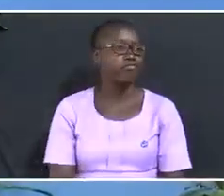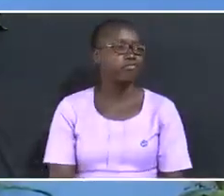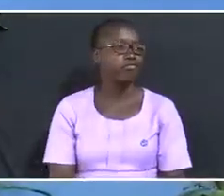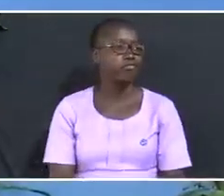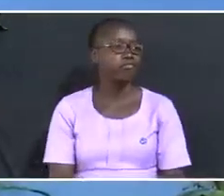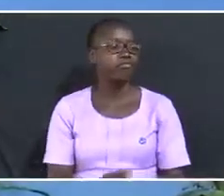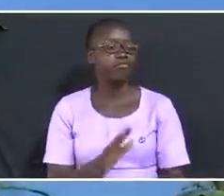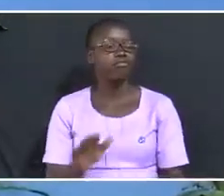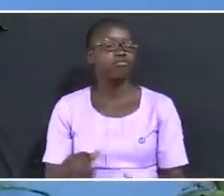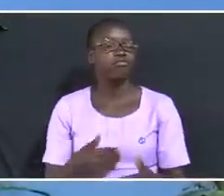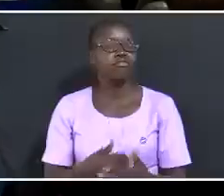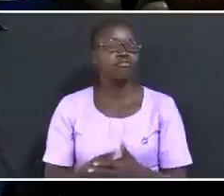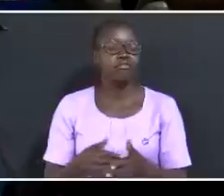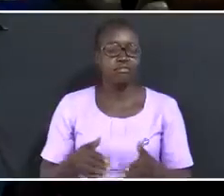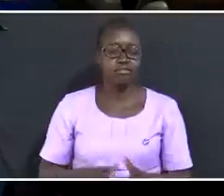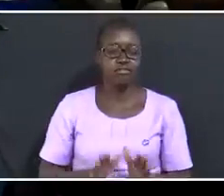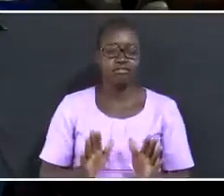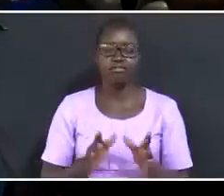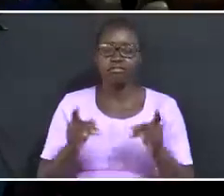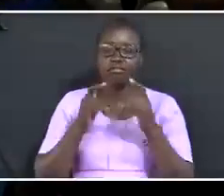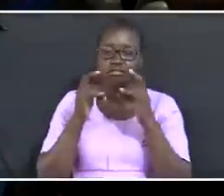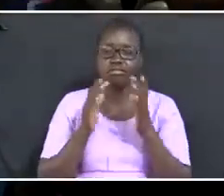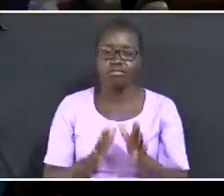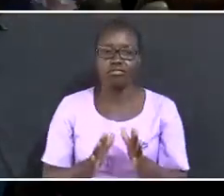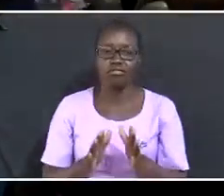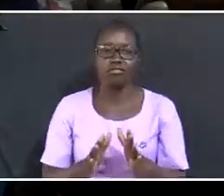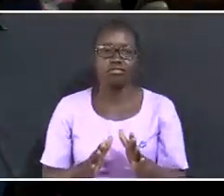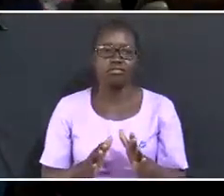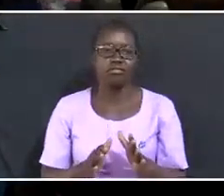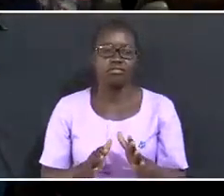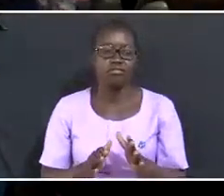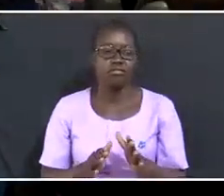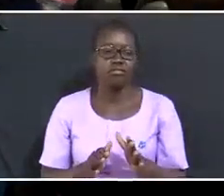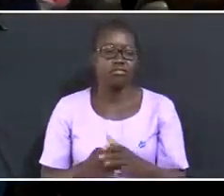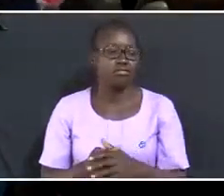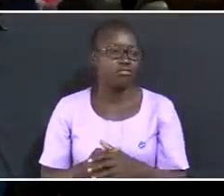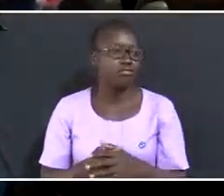We all give birth to sinners.